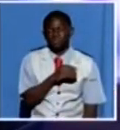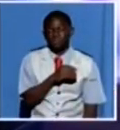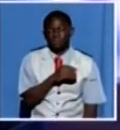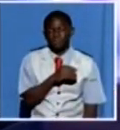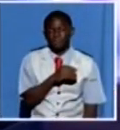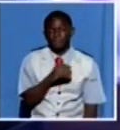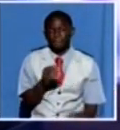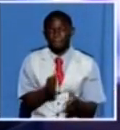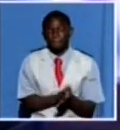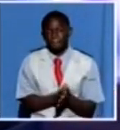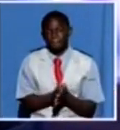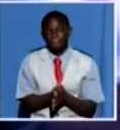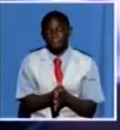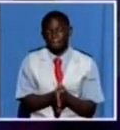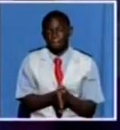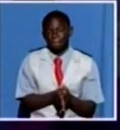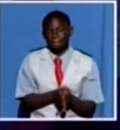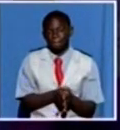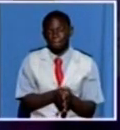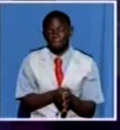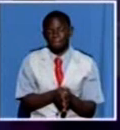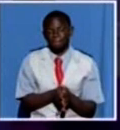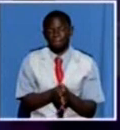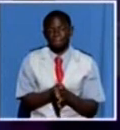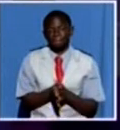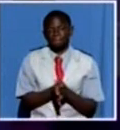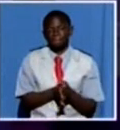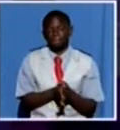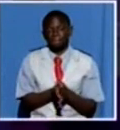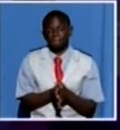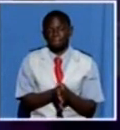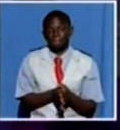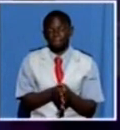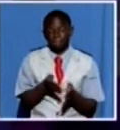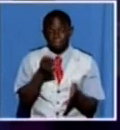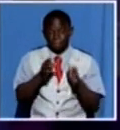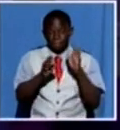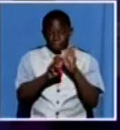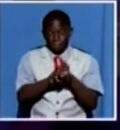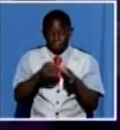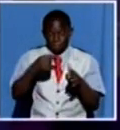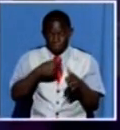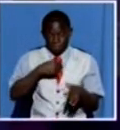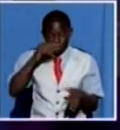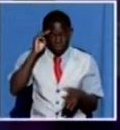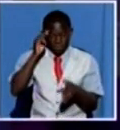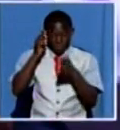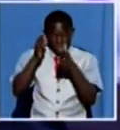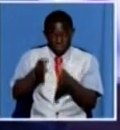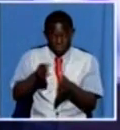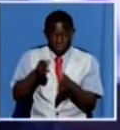just away, maybe because we are envious, because Honorable CHITOTELA, under the leadership of President Lungu, is delivering, you want to tarnish his